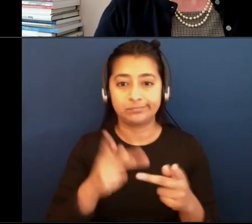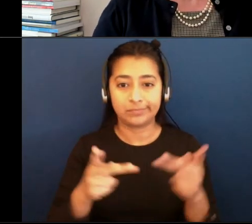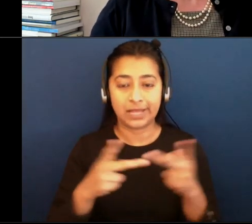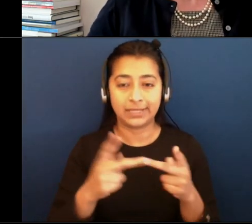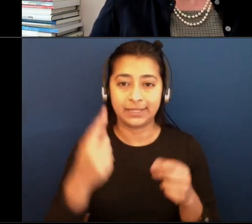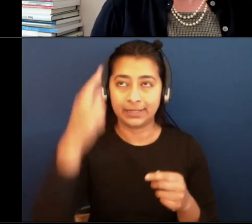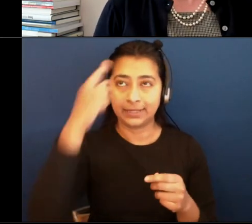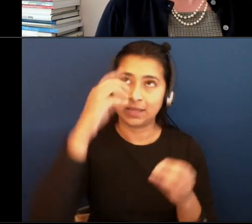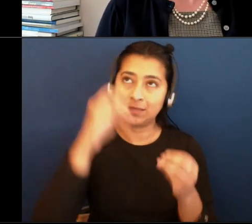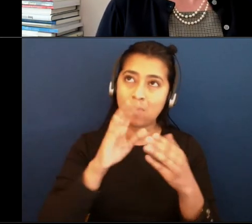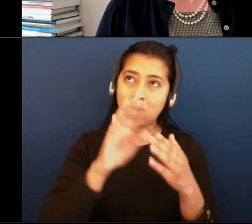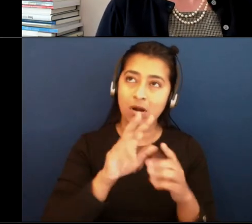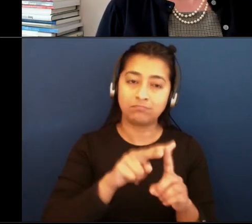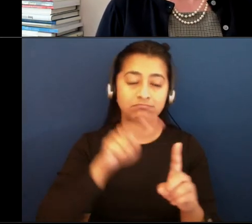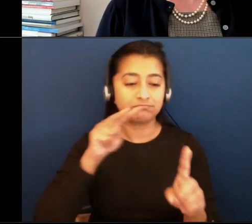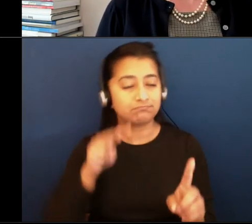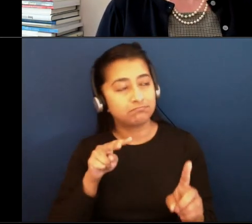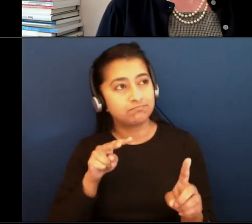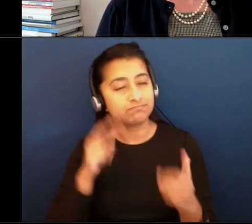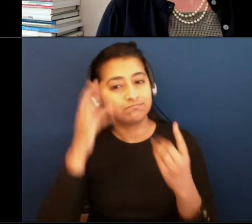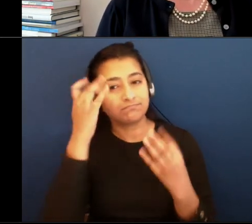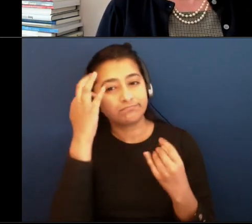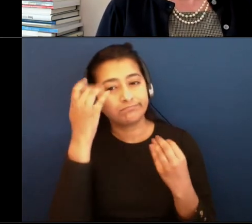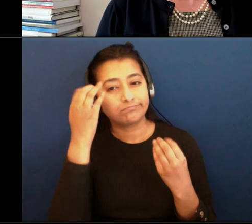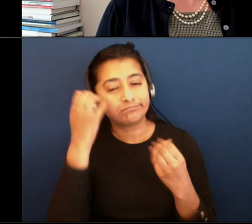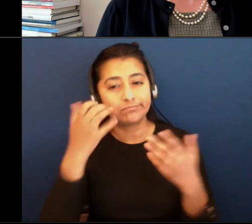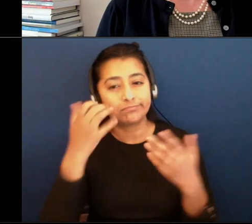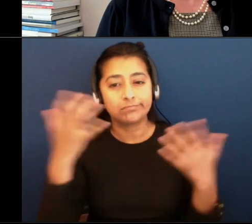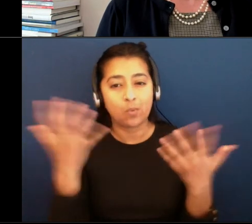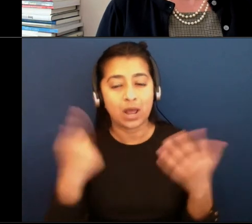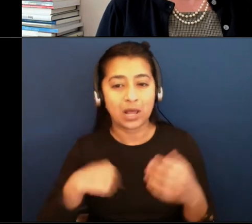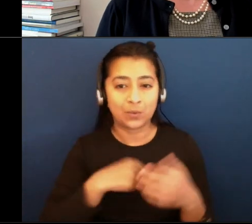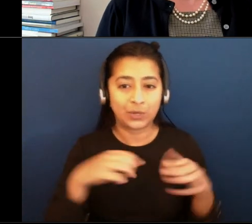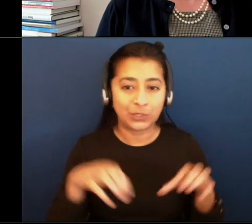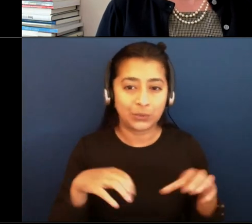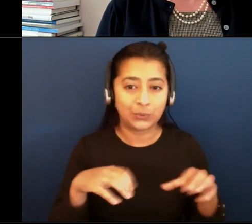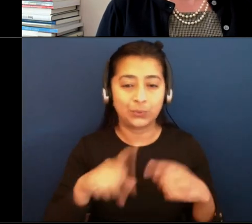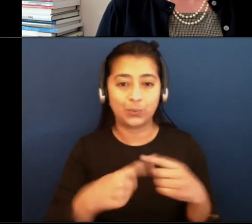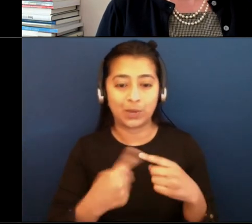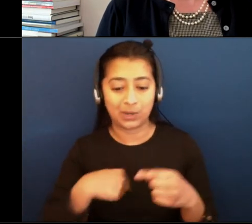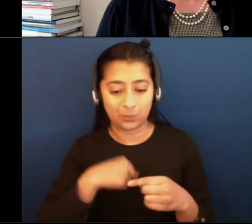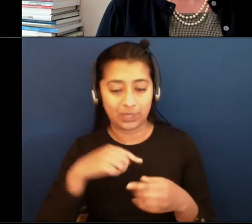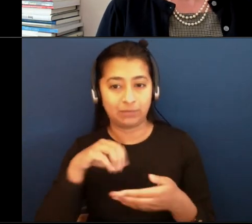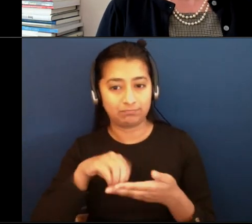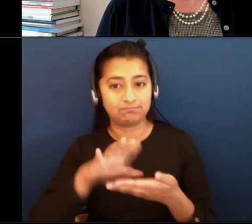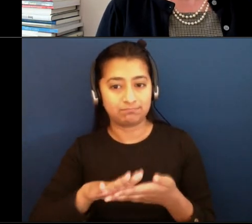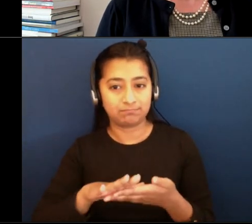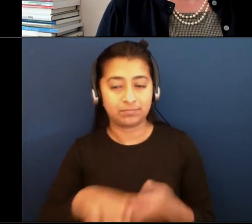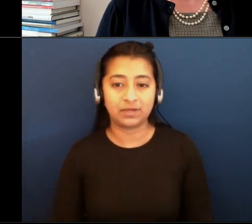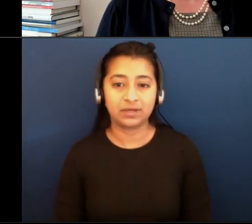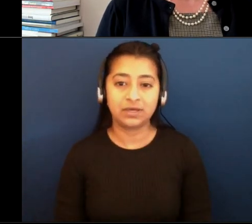yeah, generalist view of what it is we do when we do documentation.